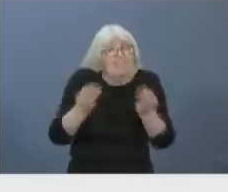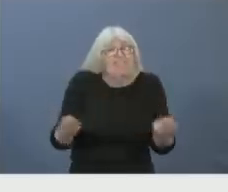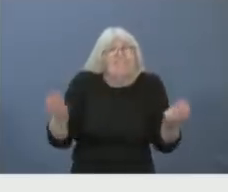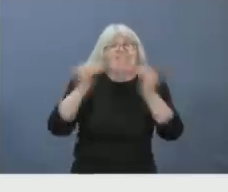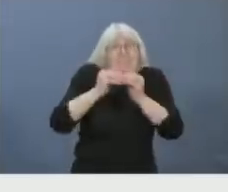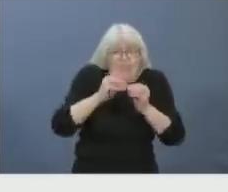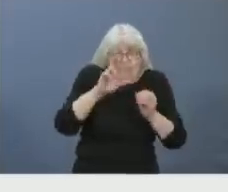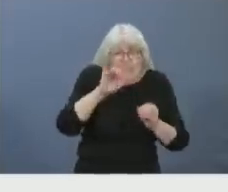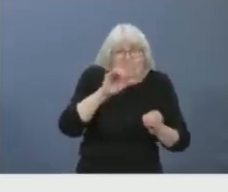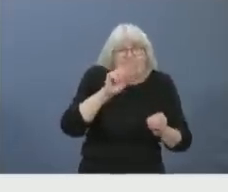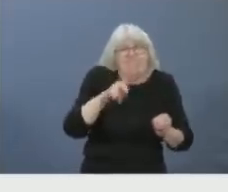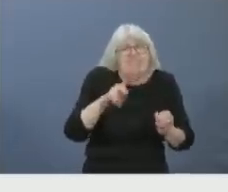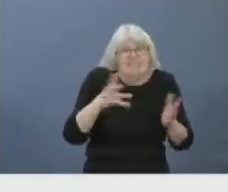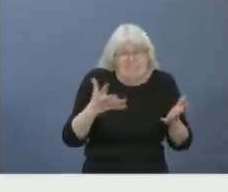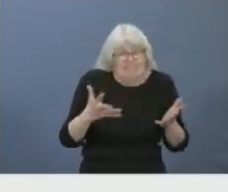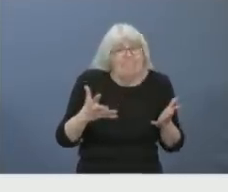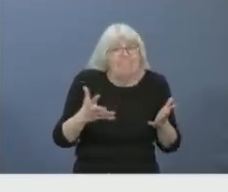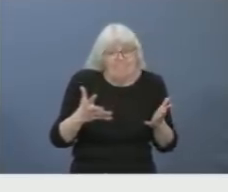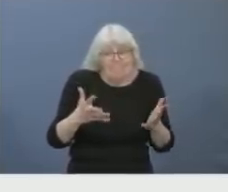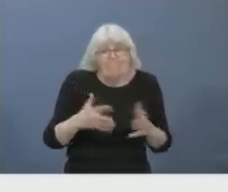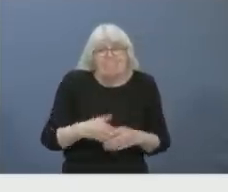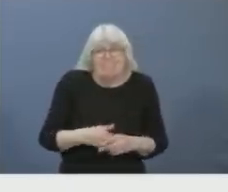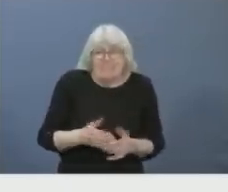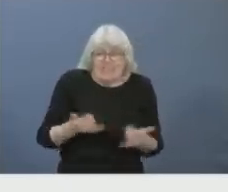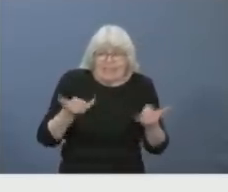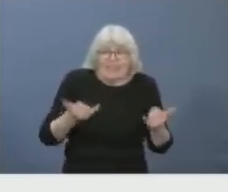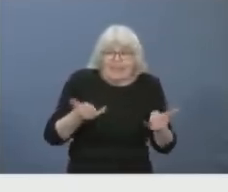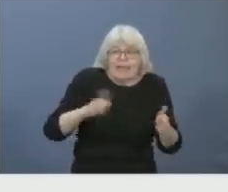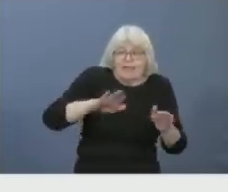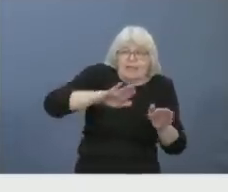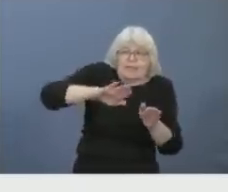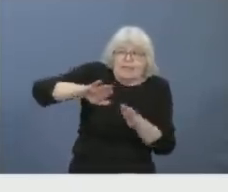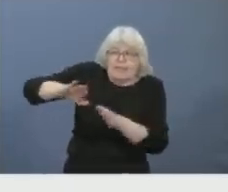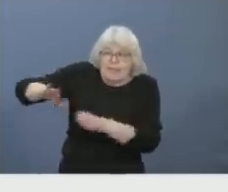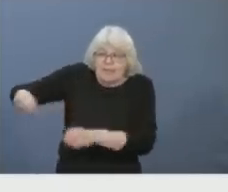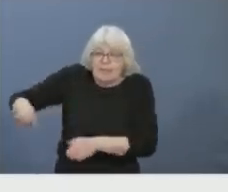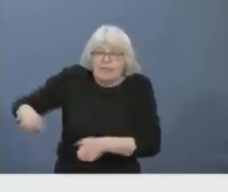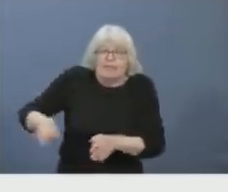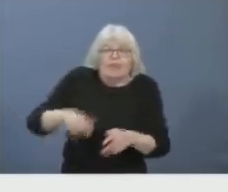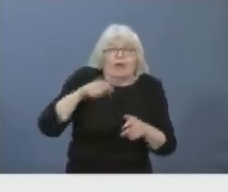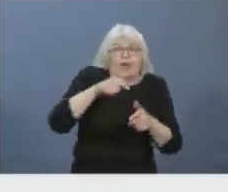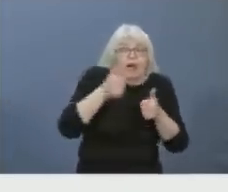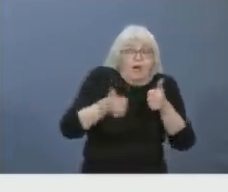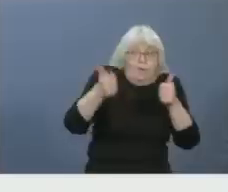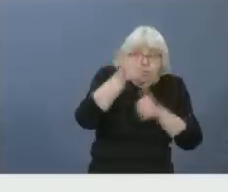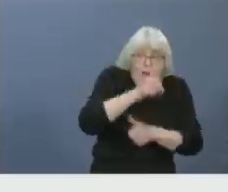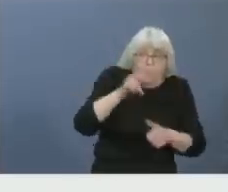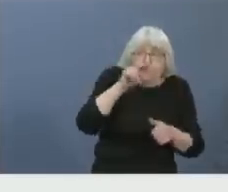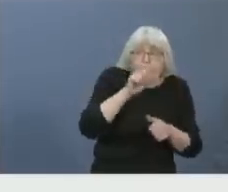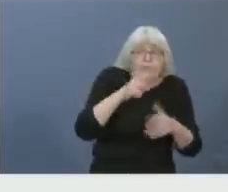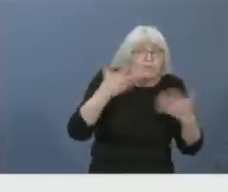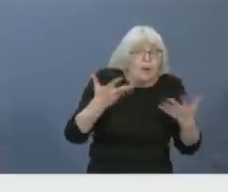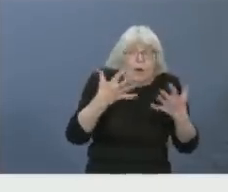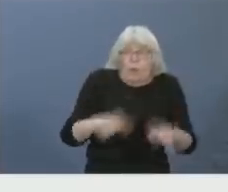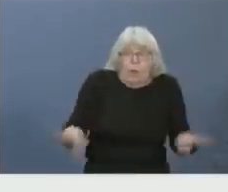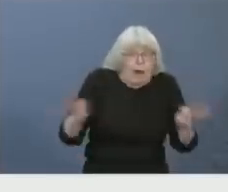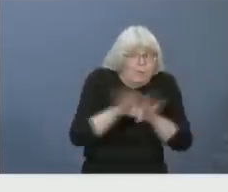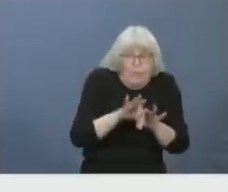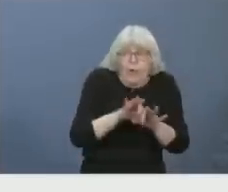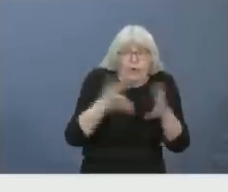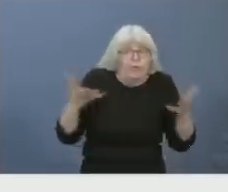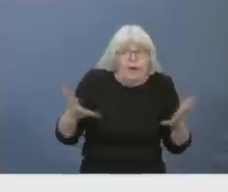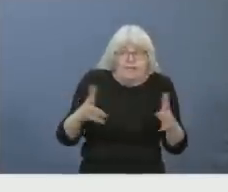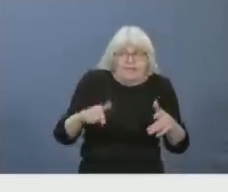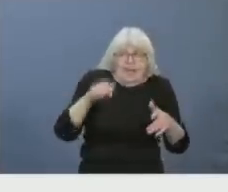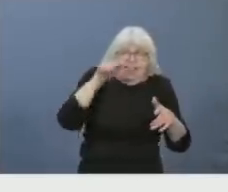things that are kind of secondary right now. And as the Premier mentioned, that the important part is dealing with the fires